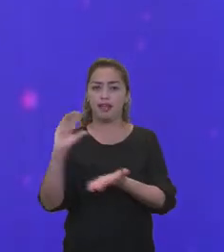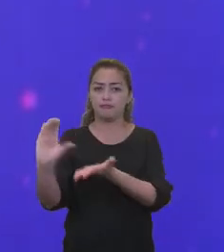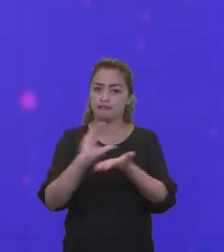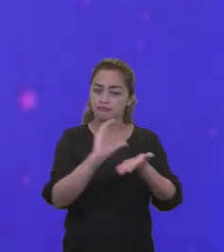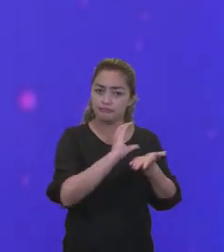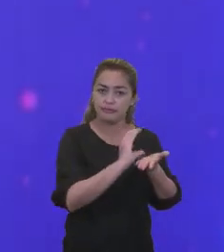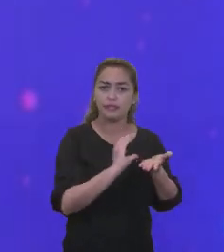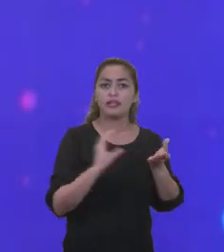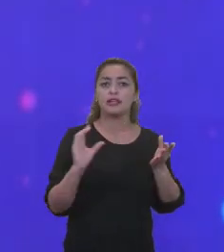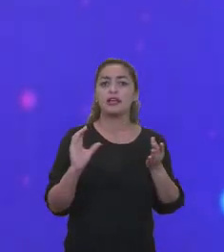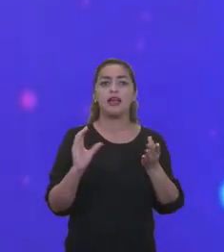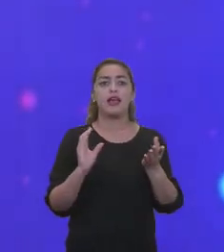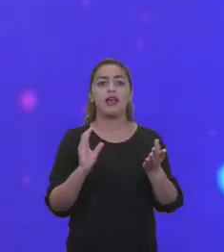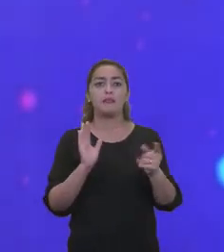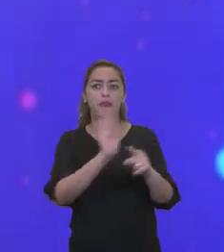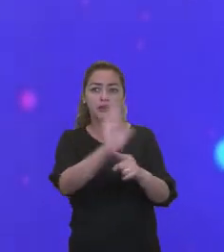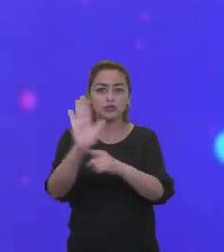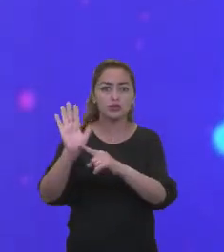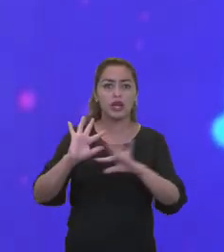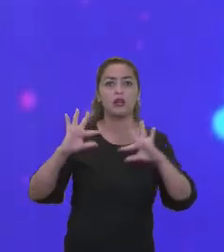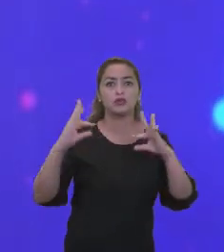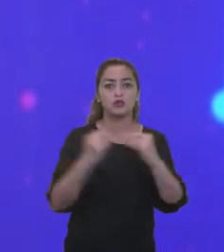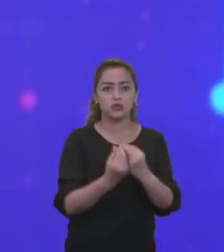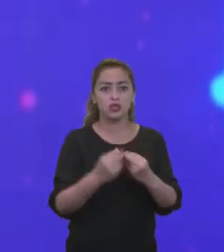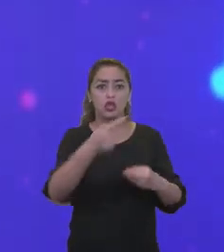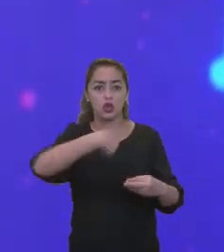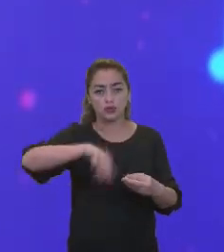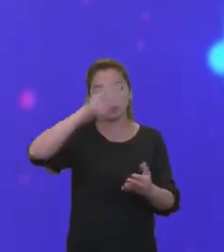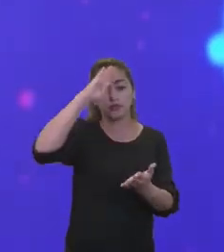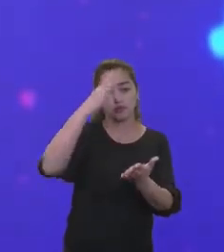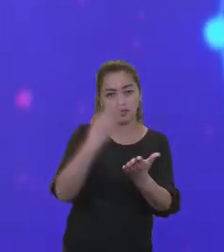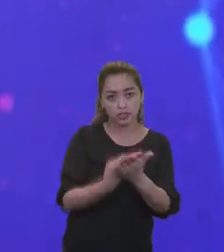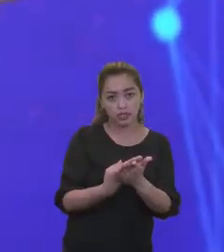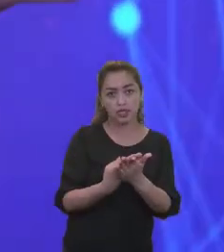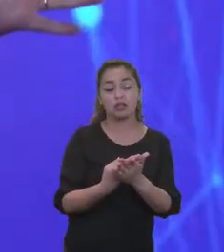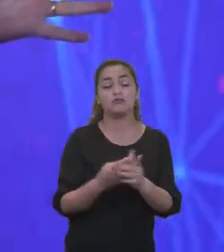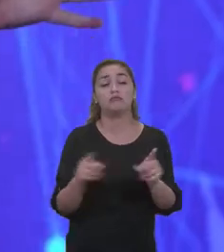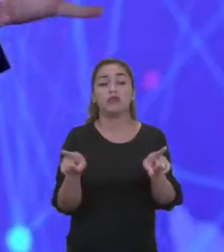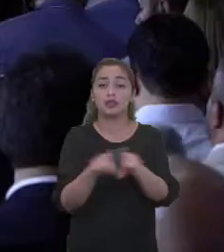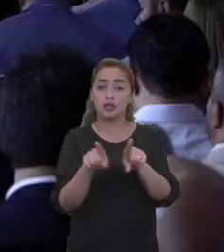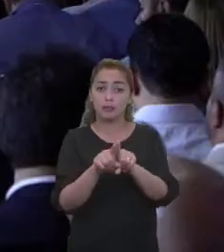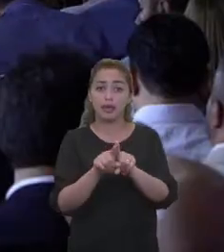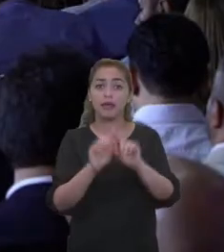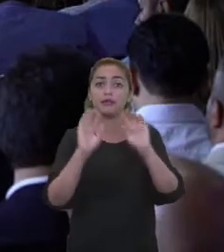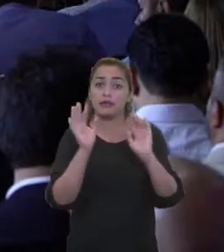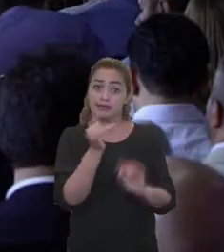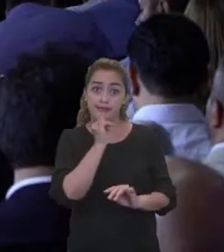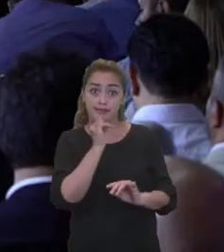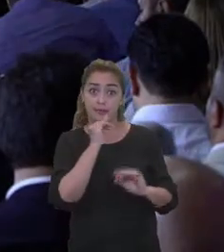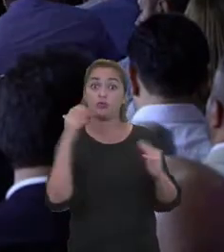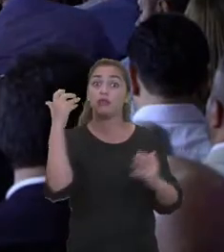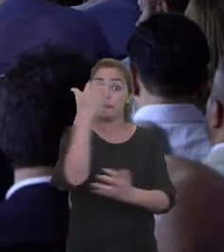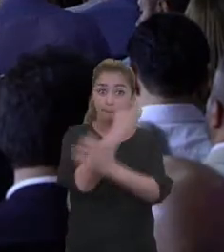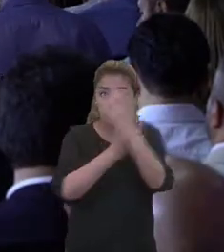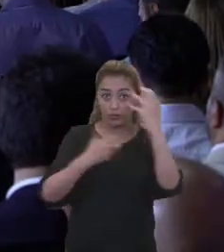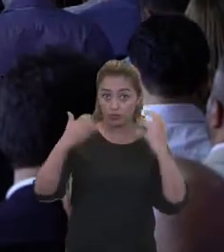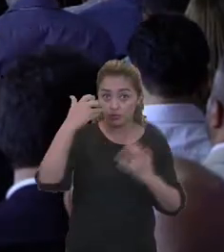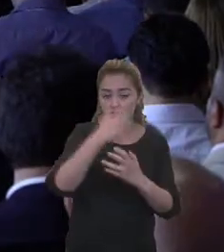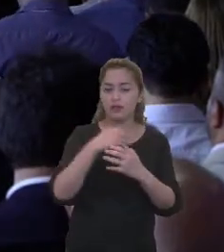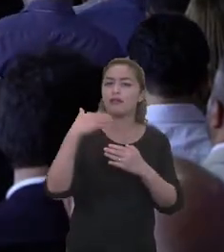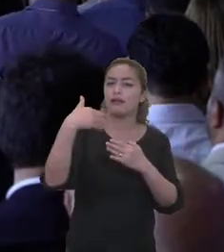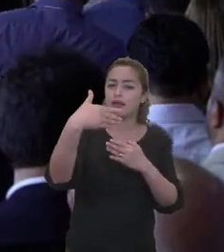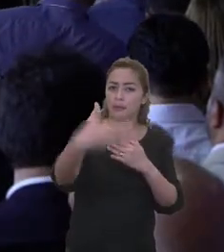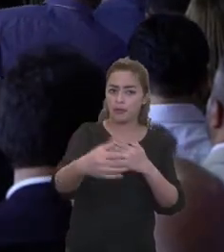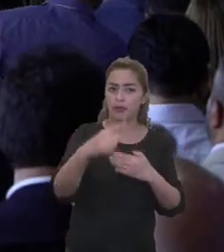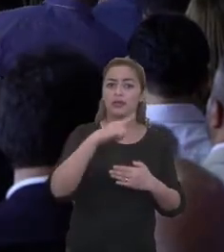in the agenda, we believe. We have value in sectors which are king to us. Music, for